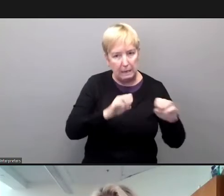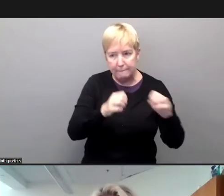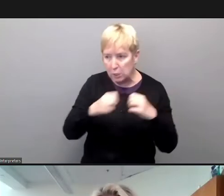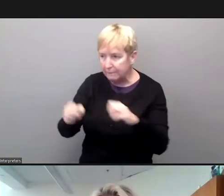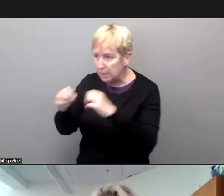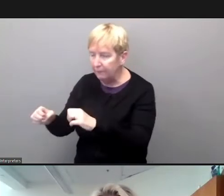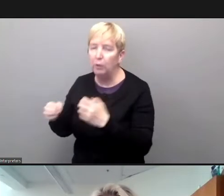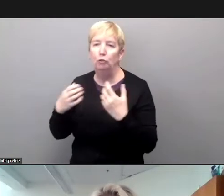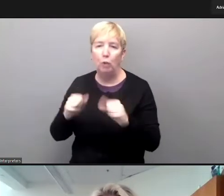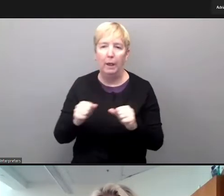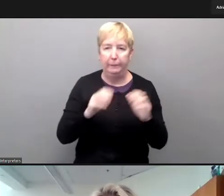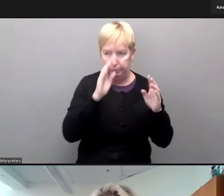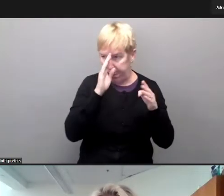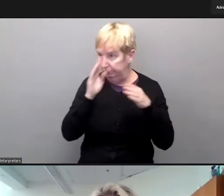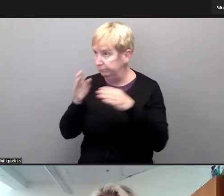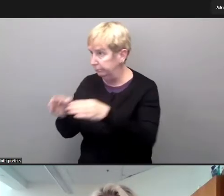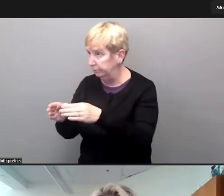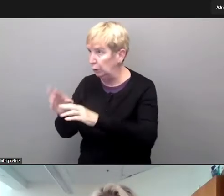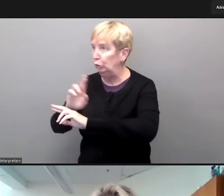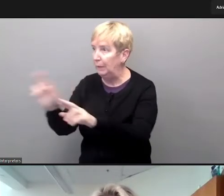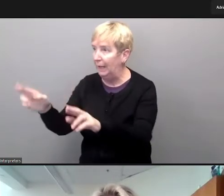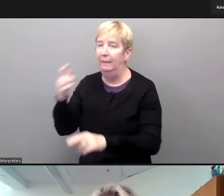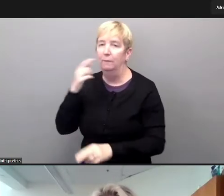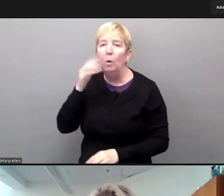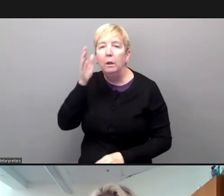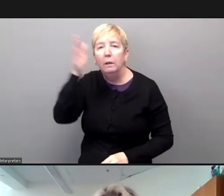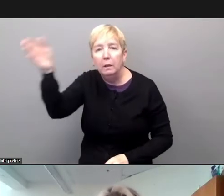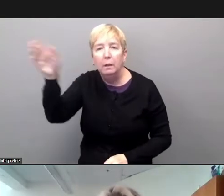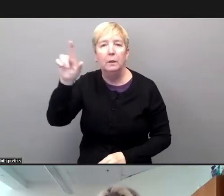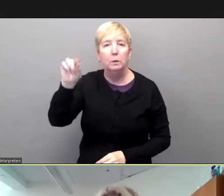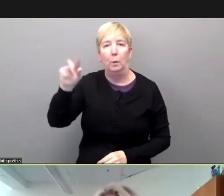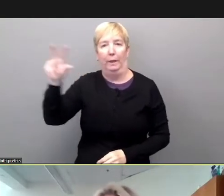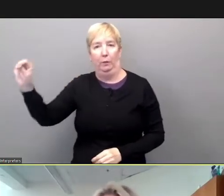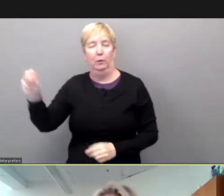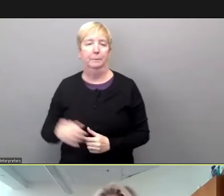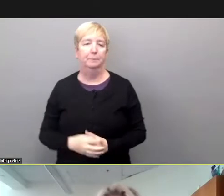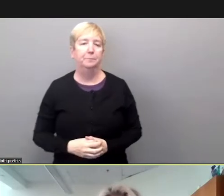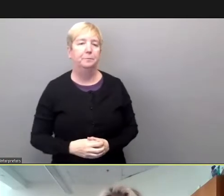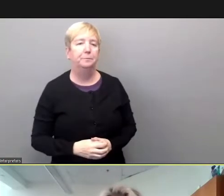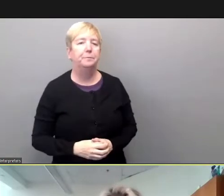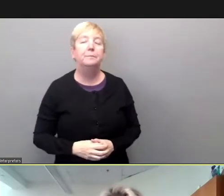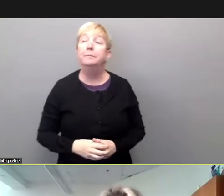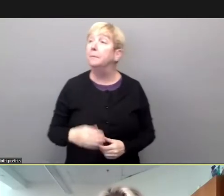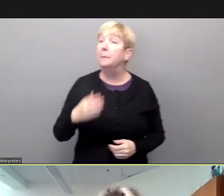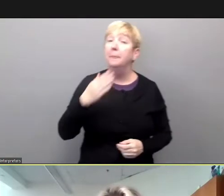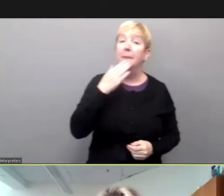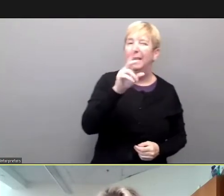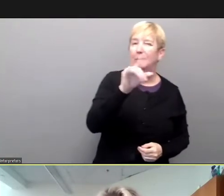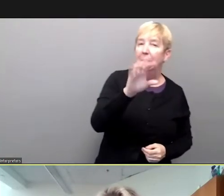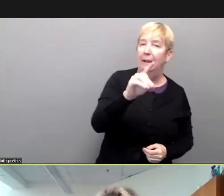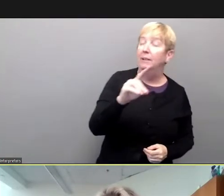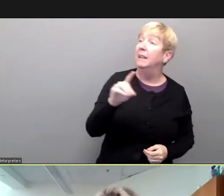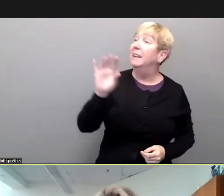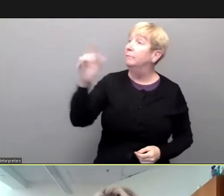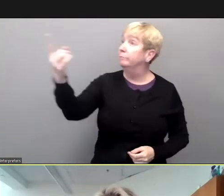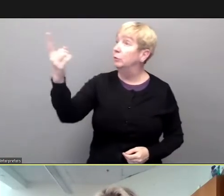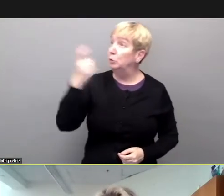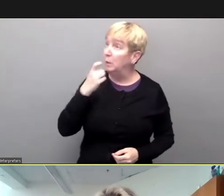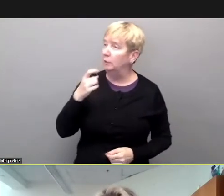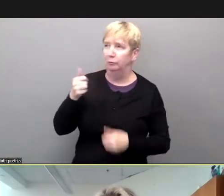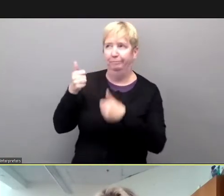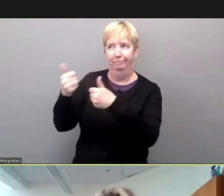all is still being done. Thank you, David. And that's a great question. And I really appreciate it when